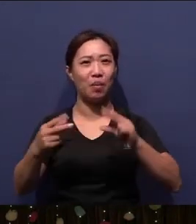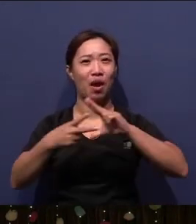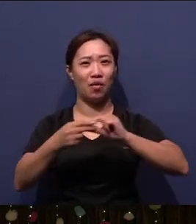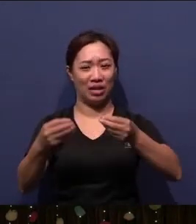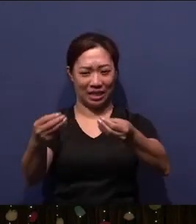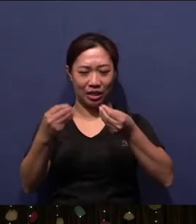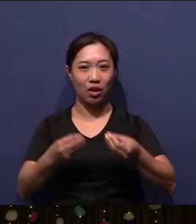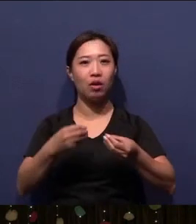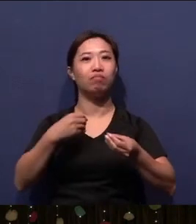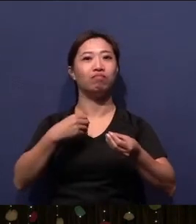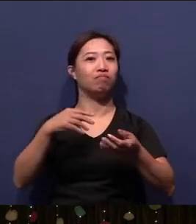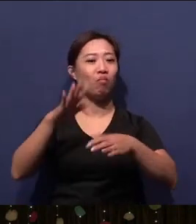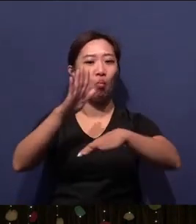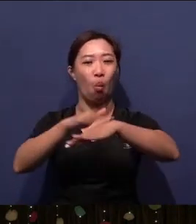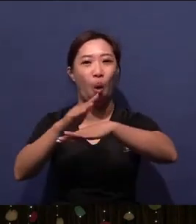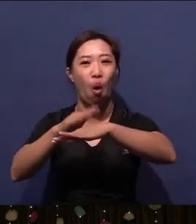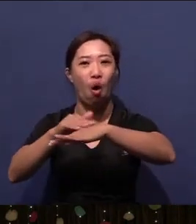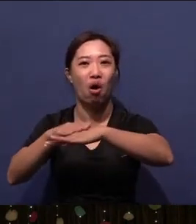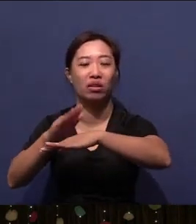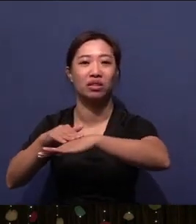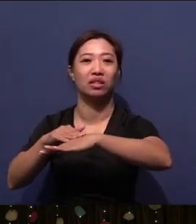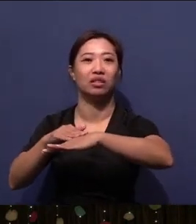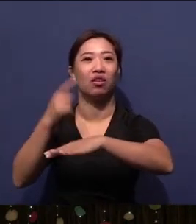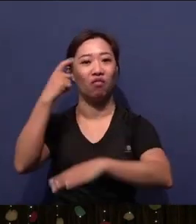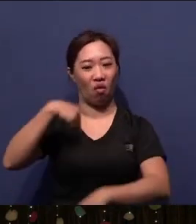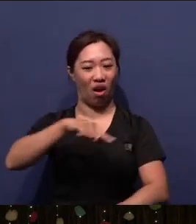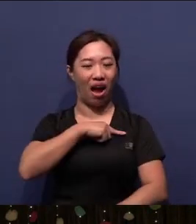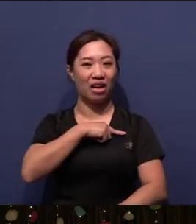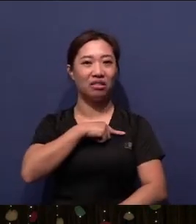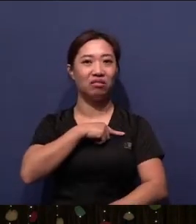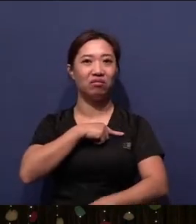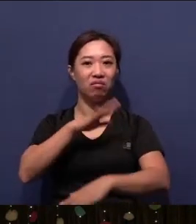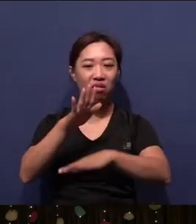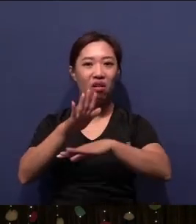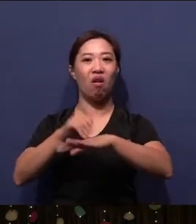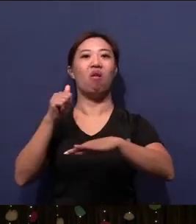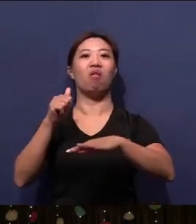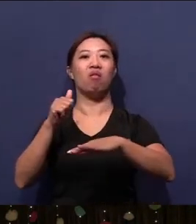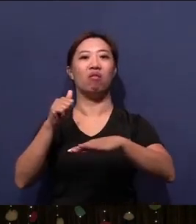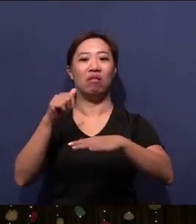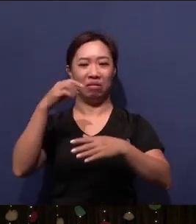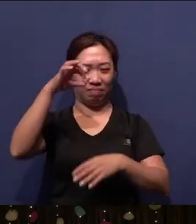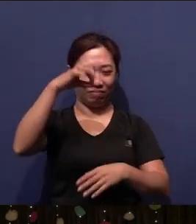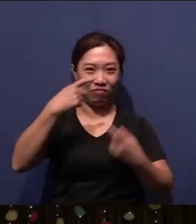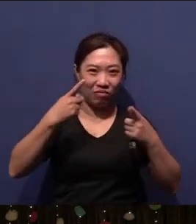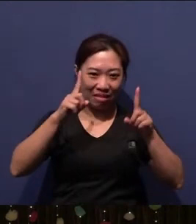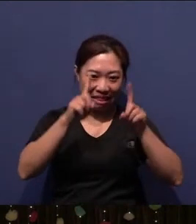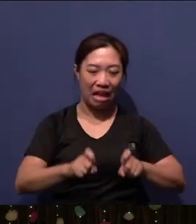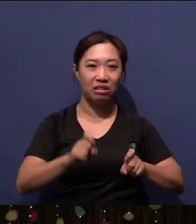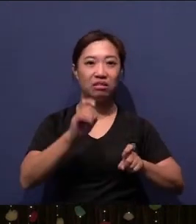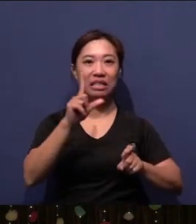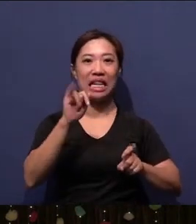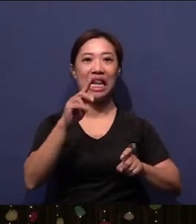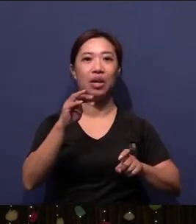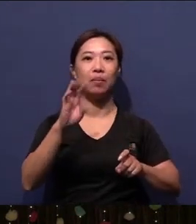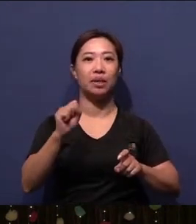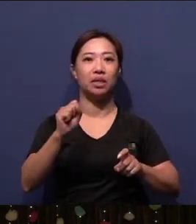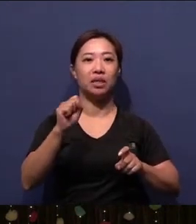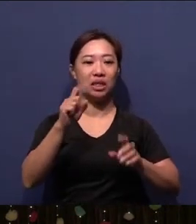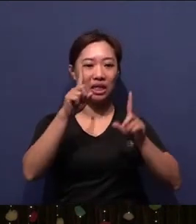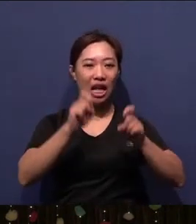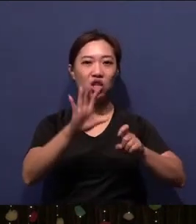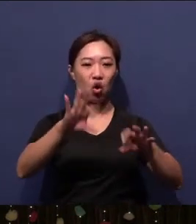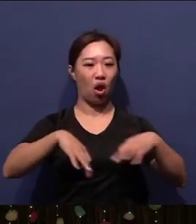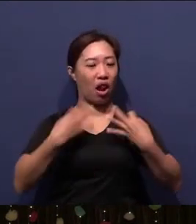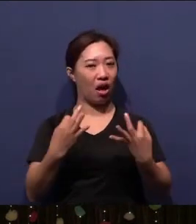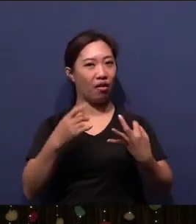here is a warning here. It's a warning for us to call, to insert this litmus test of faith into our lives and to see